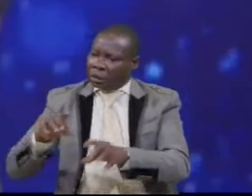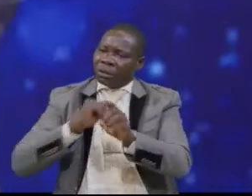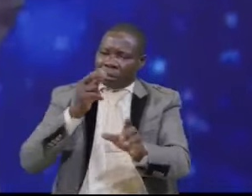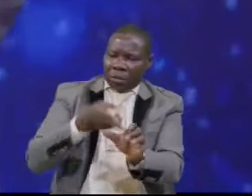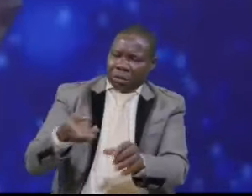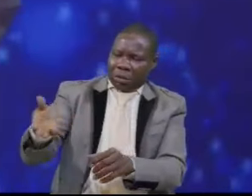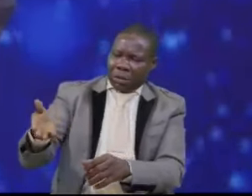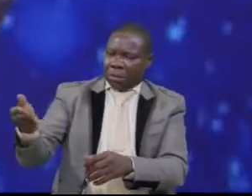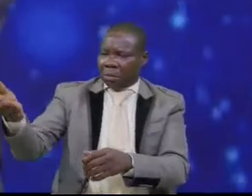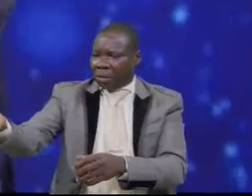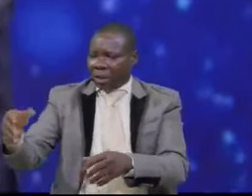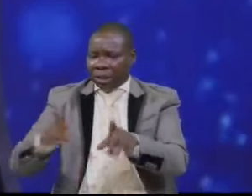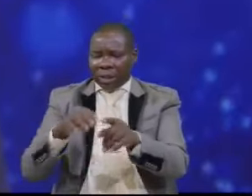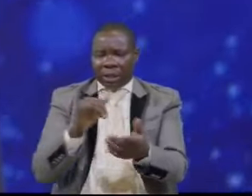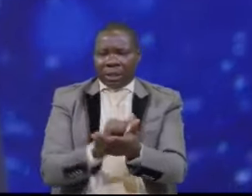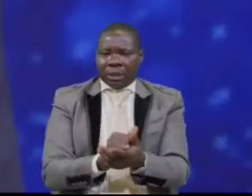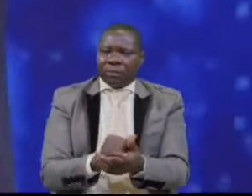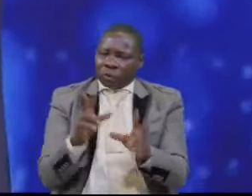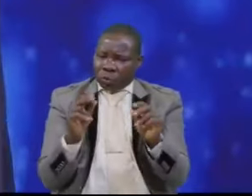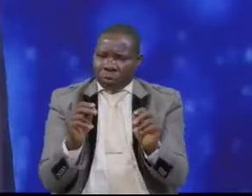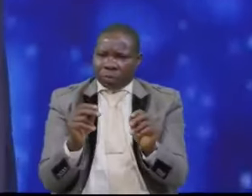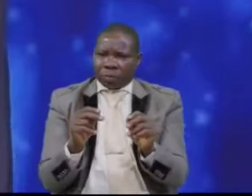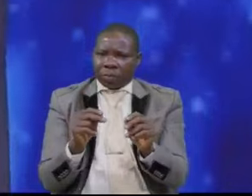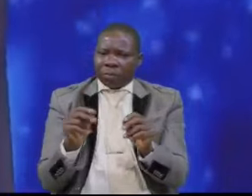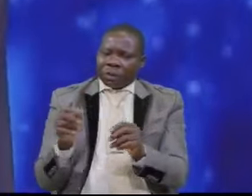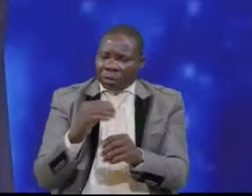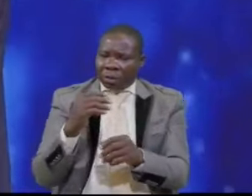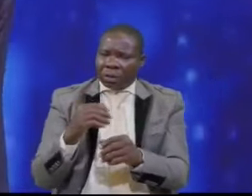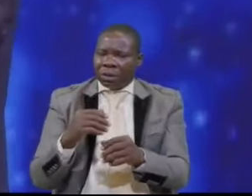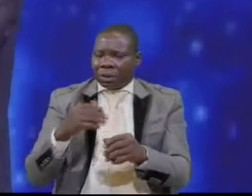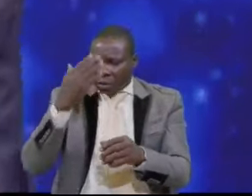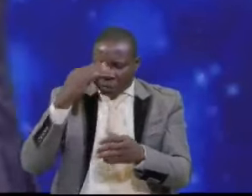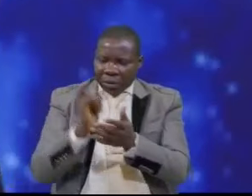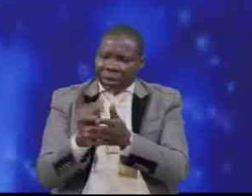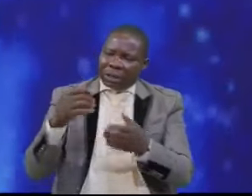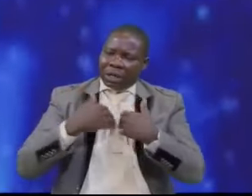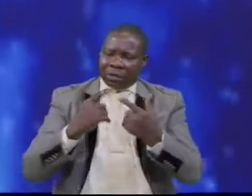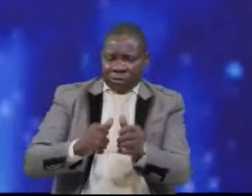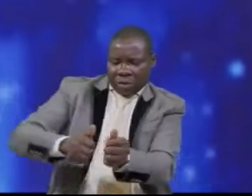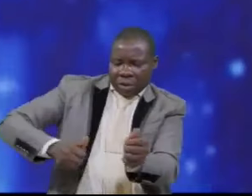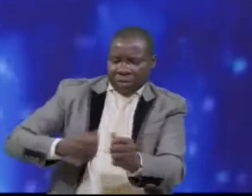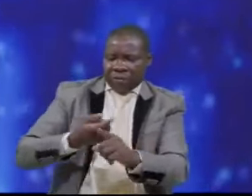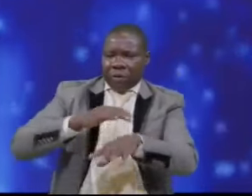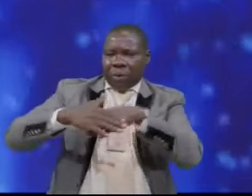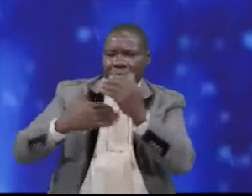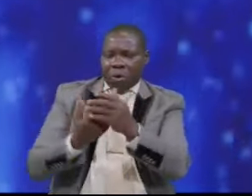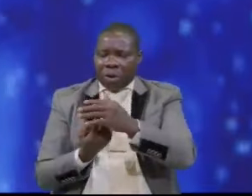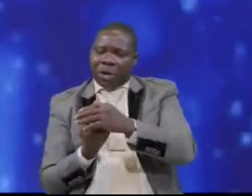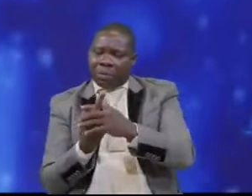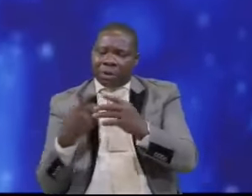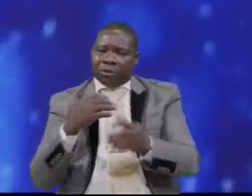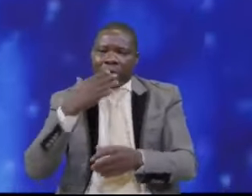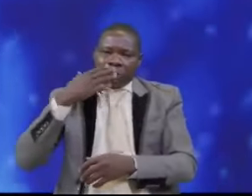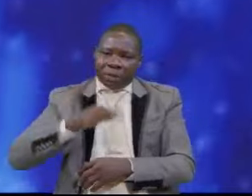them. He knew that he had to abstain from all appearance of evil. Daniel,